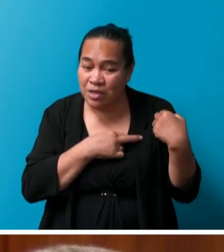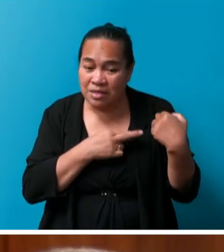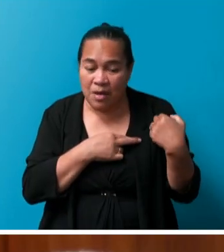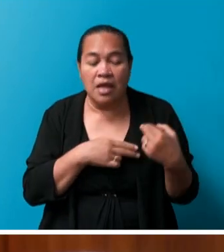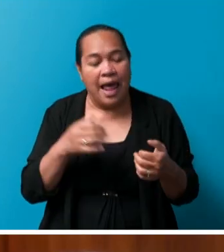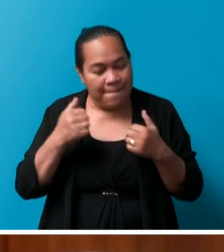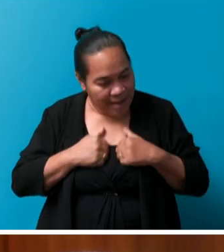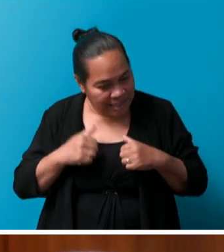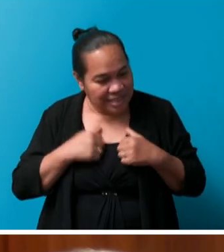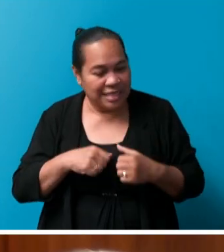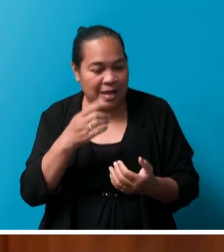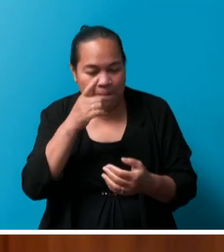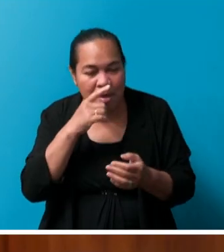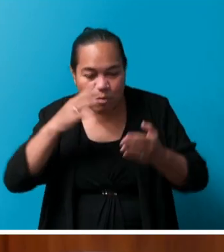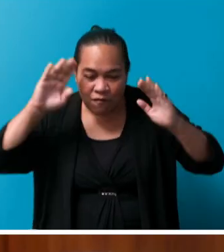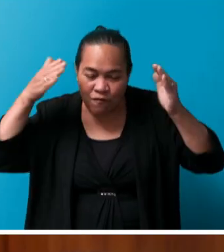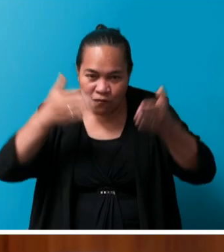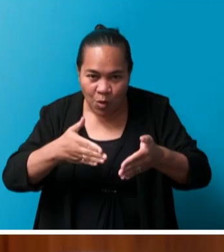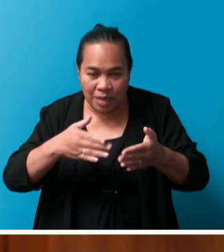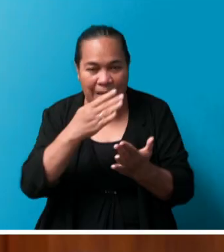practical, people-focused budget.